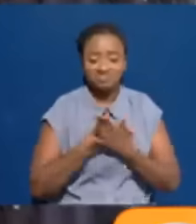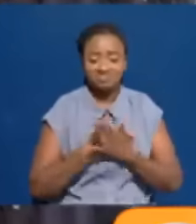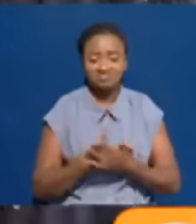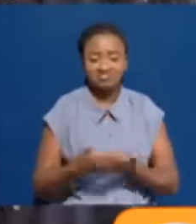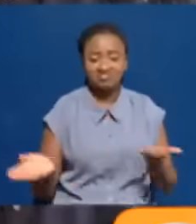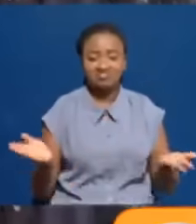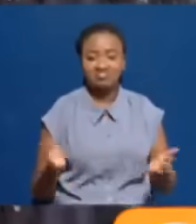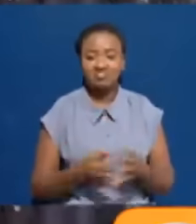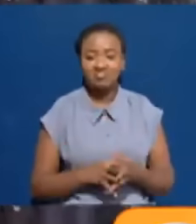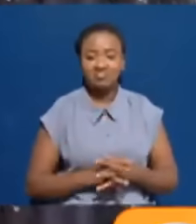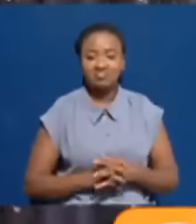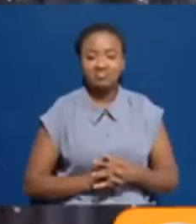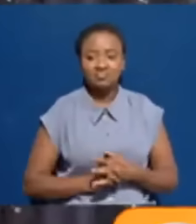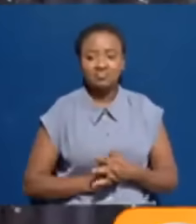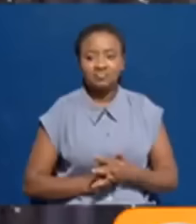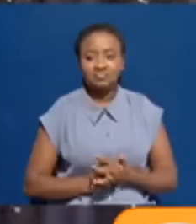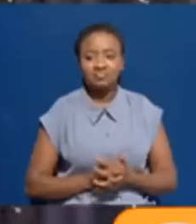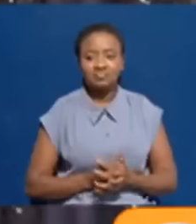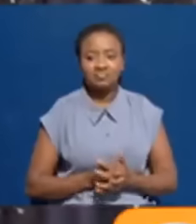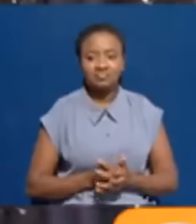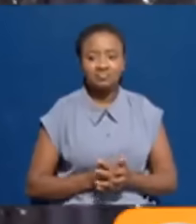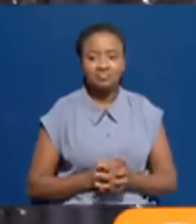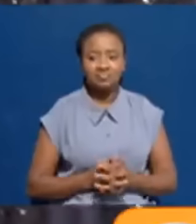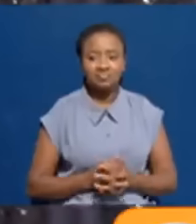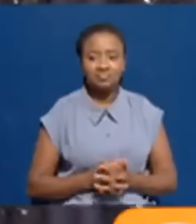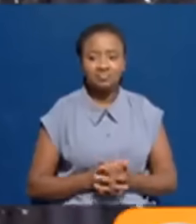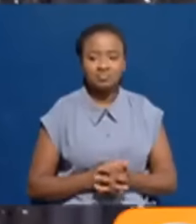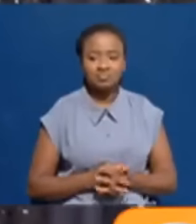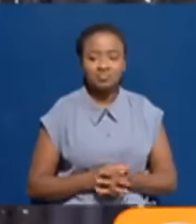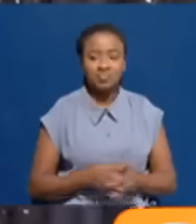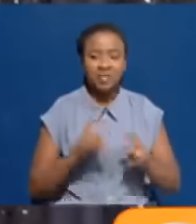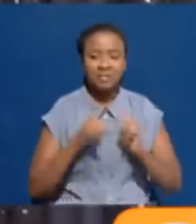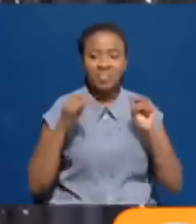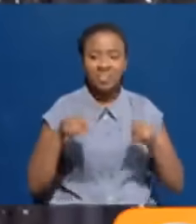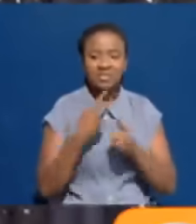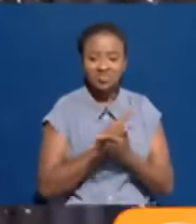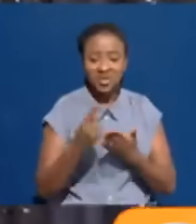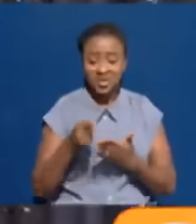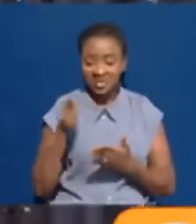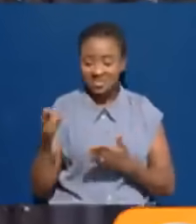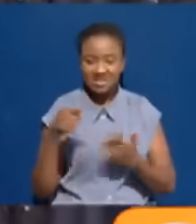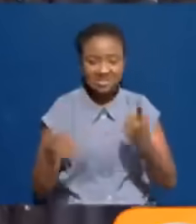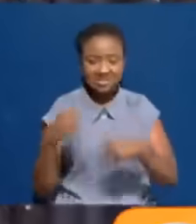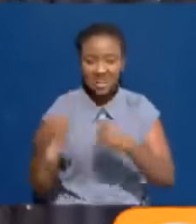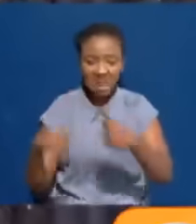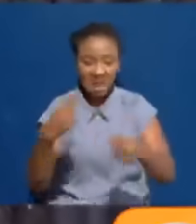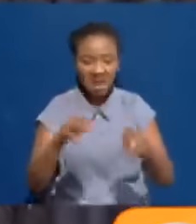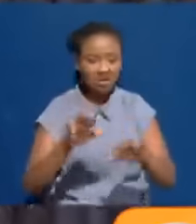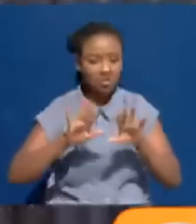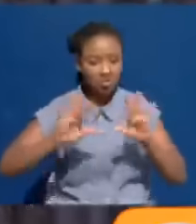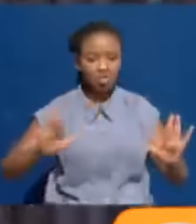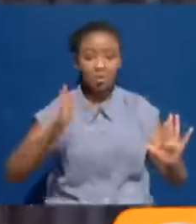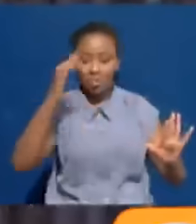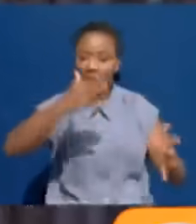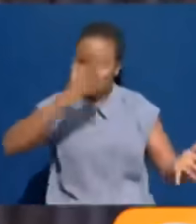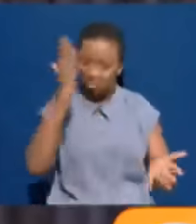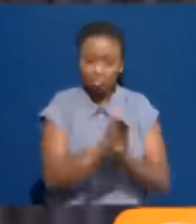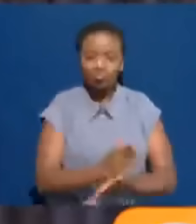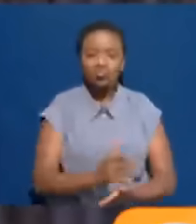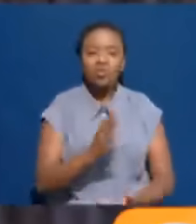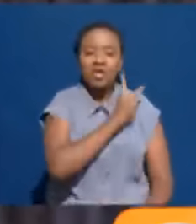But this week, all contests about kingpins have been suspended, because the king